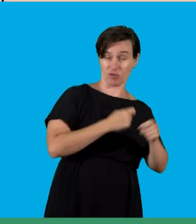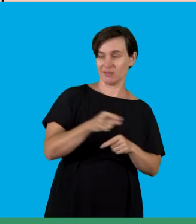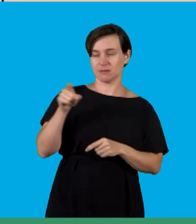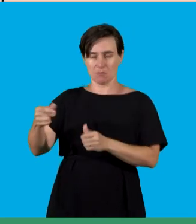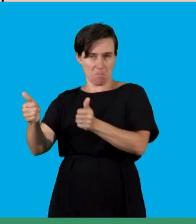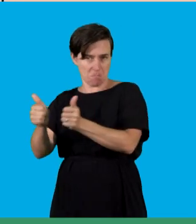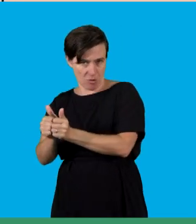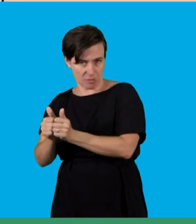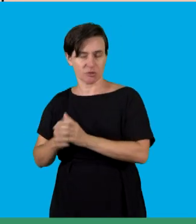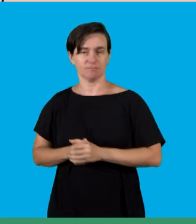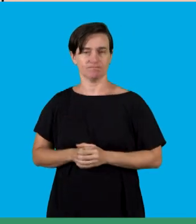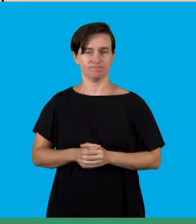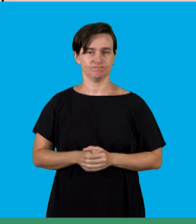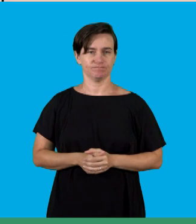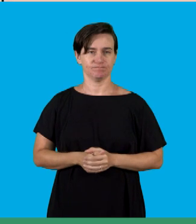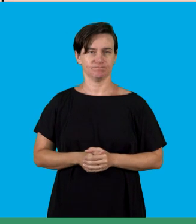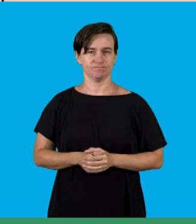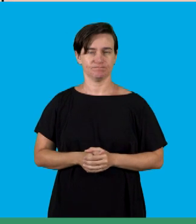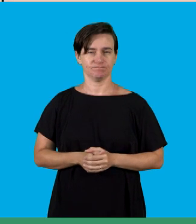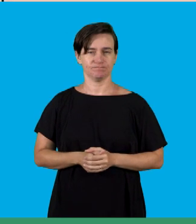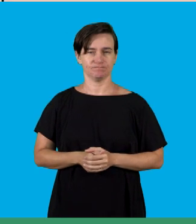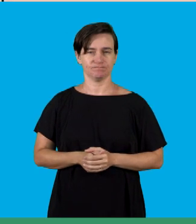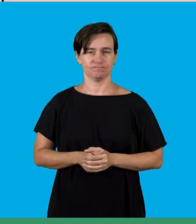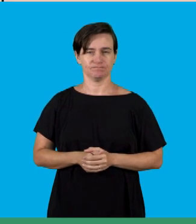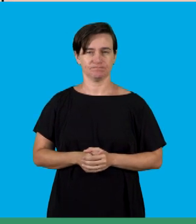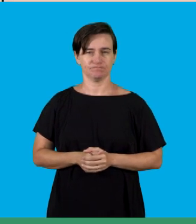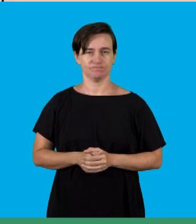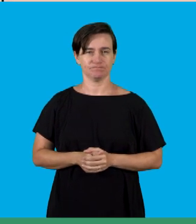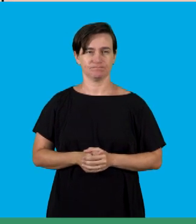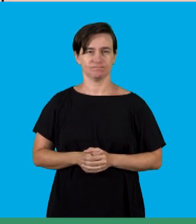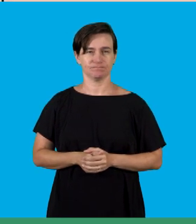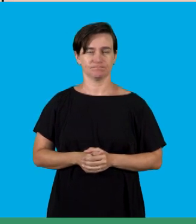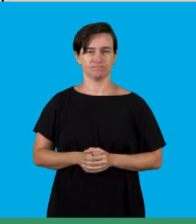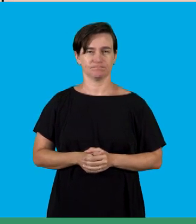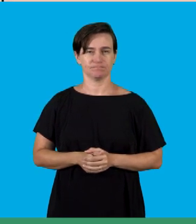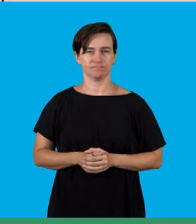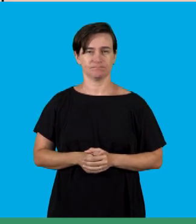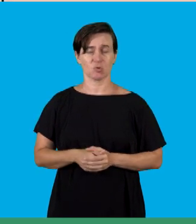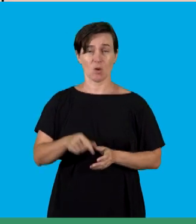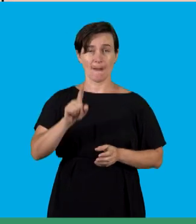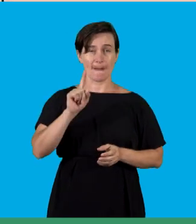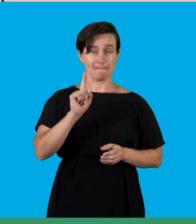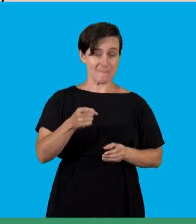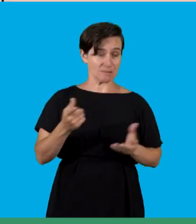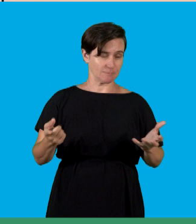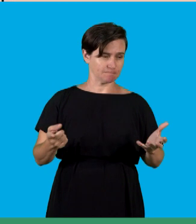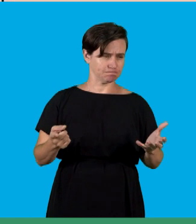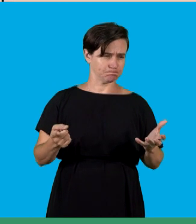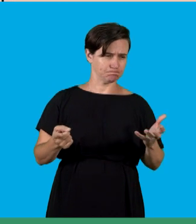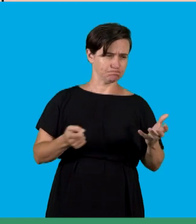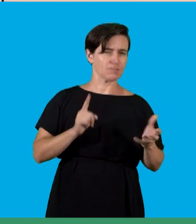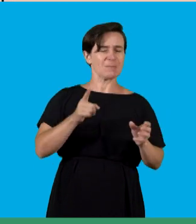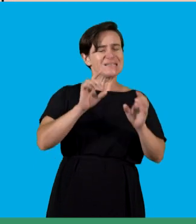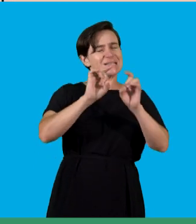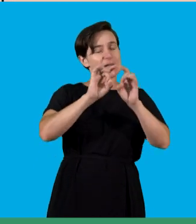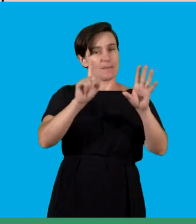partnership. So we have a tip there. The differences or distinction do not have to link, but they must